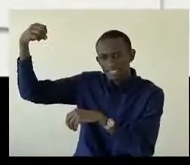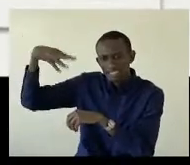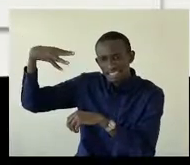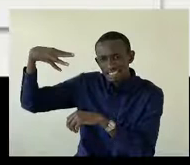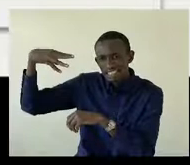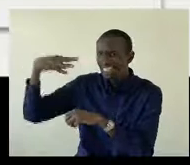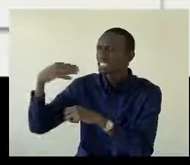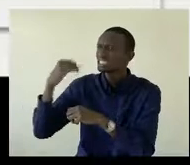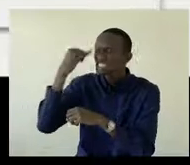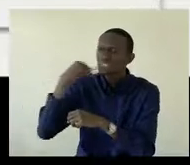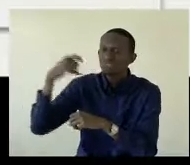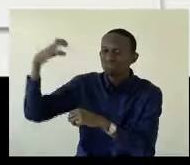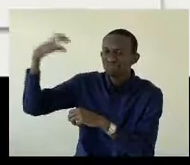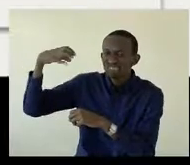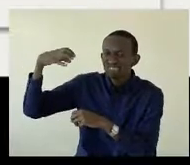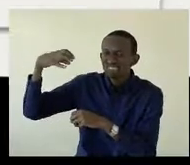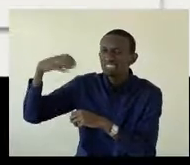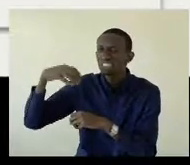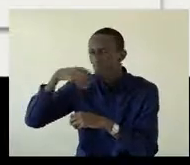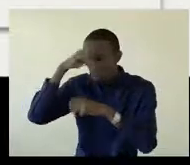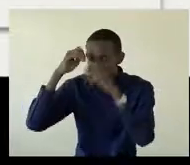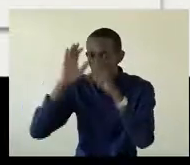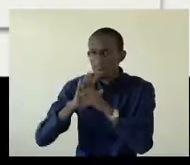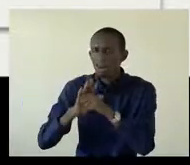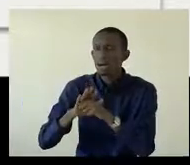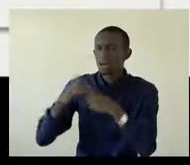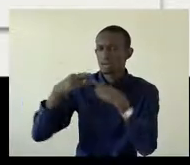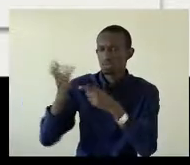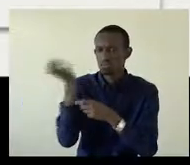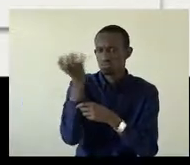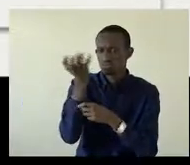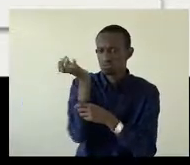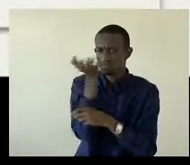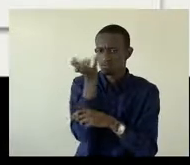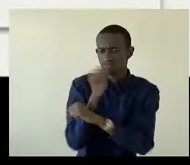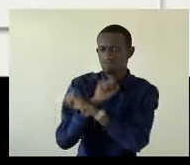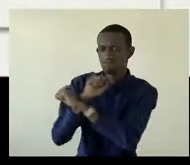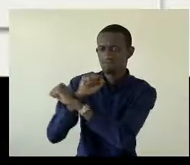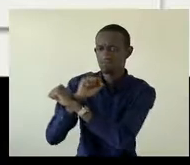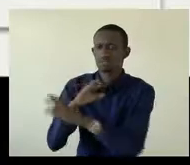If we carry out so much pollution and some of these gases climb up, destroy it,